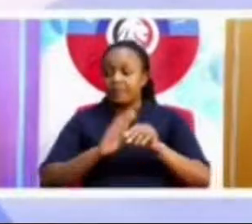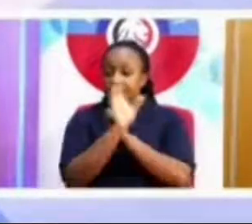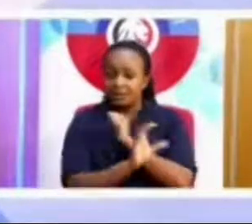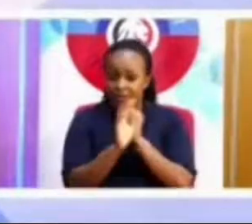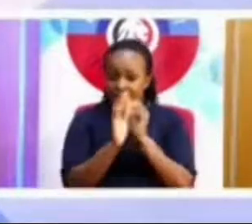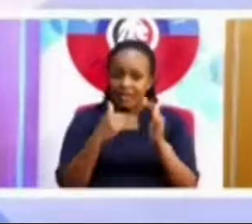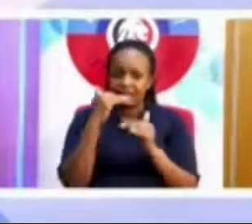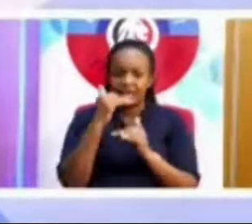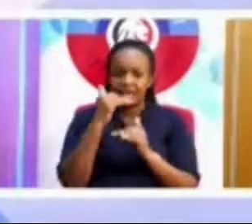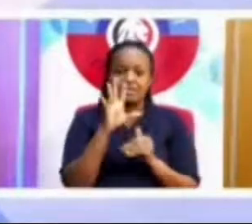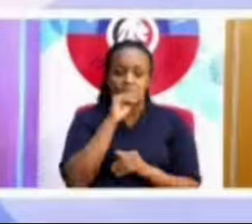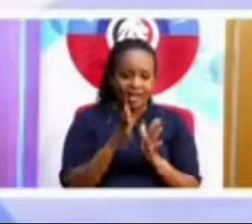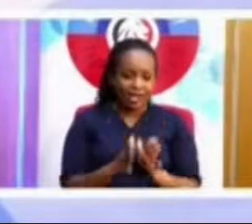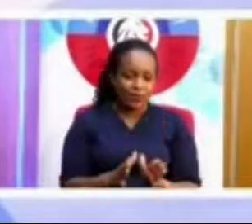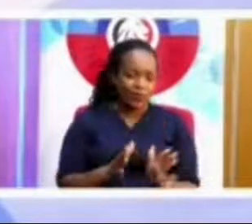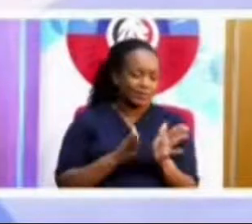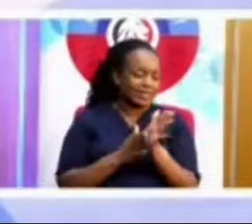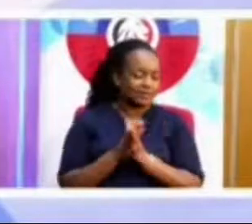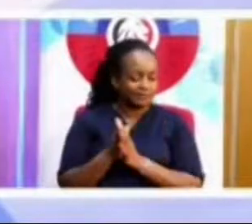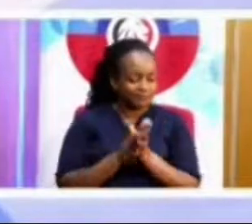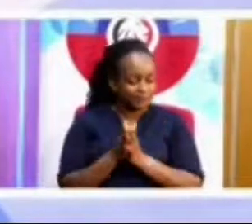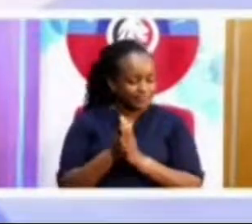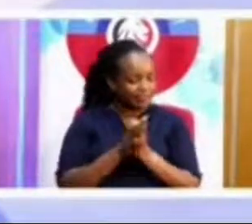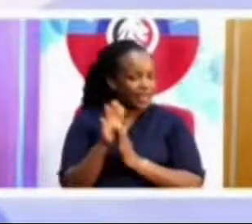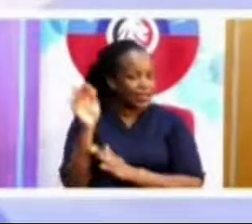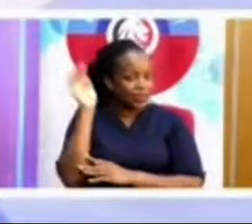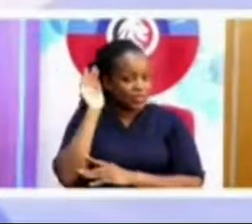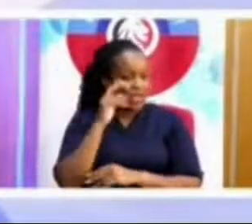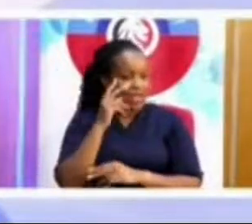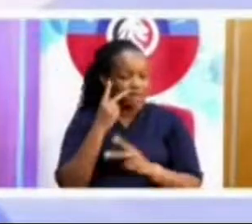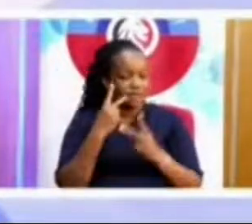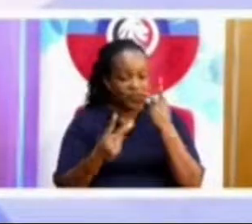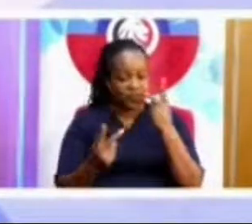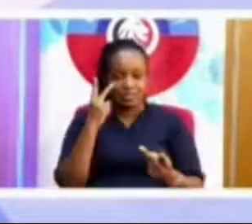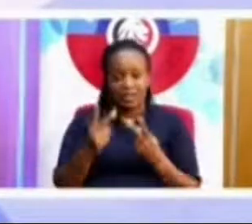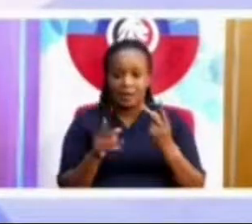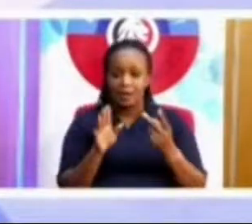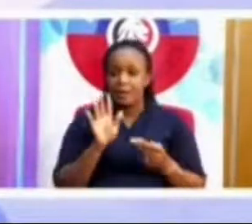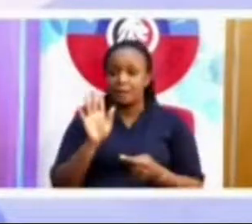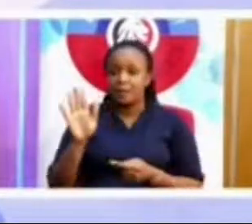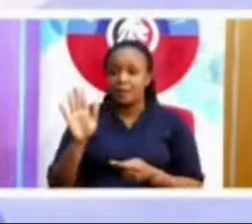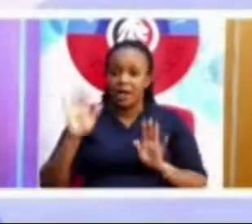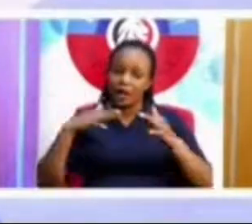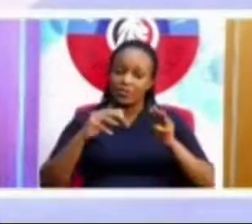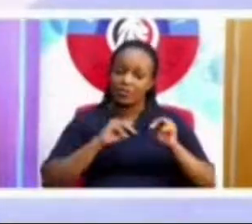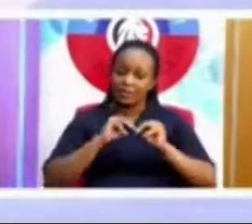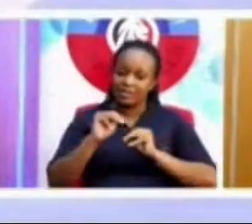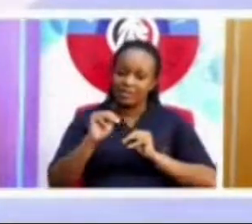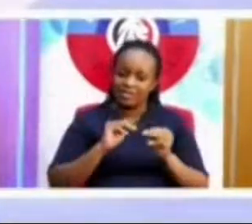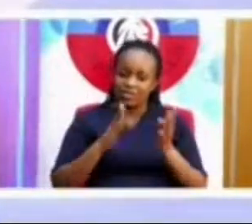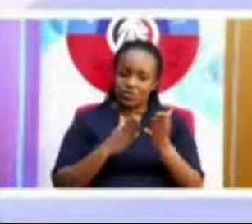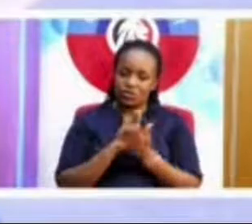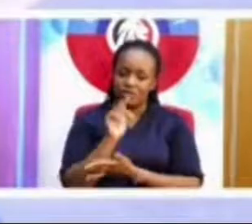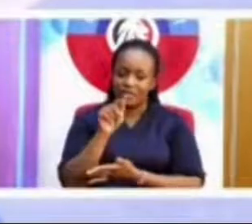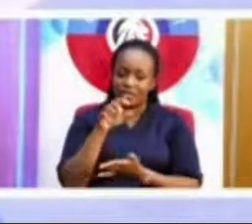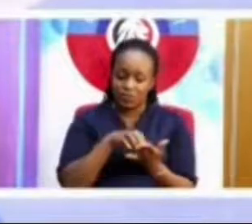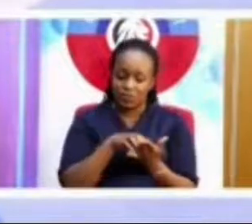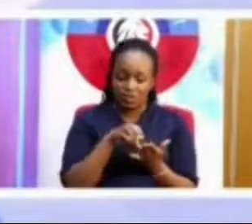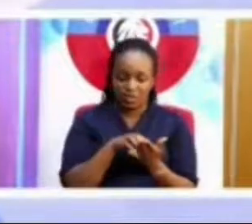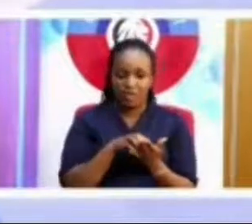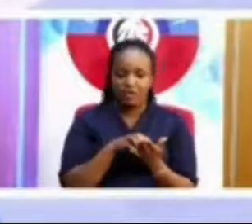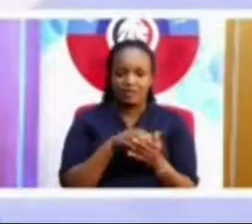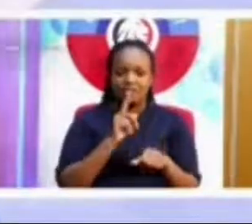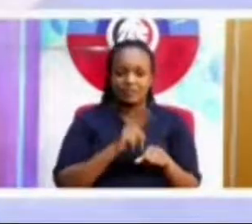interesting to hear his views on just how they managed through that situation, even now with the phased reopening. And a lot of